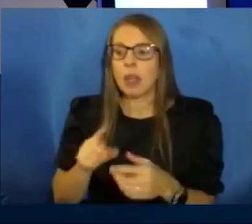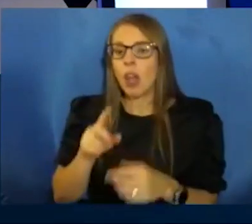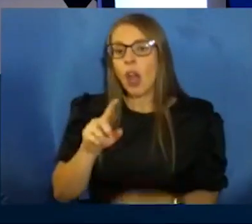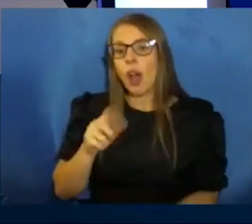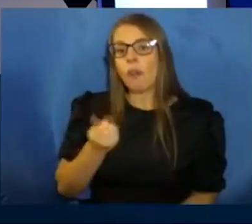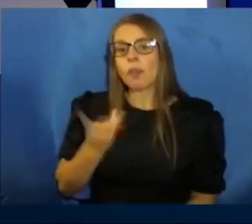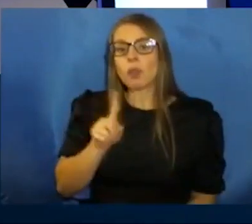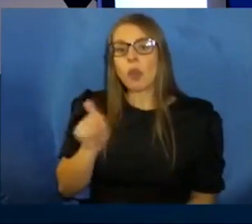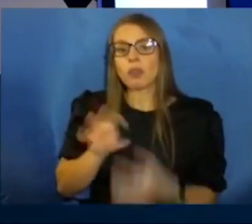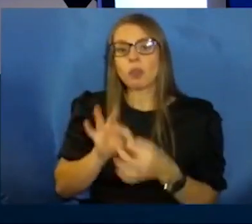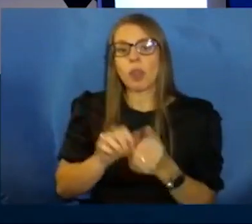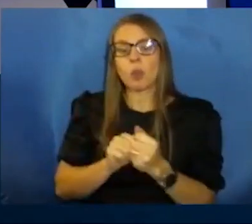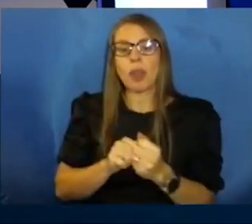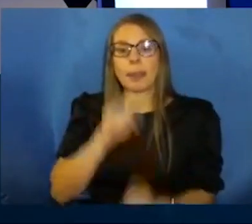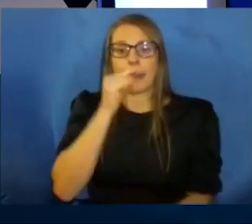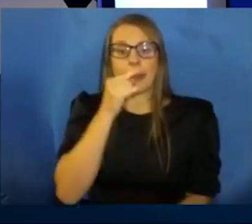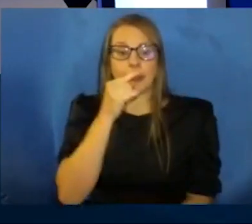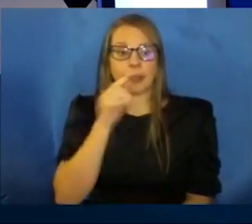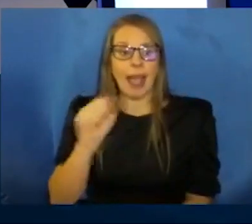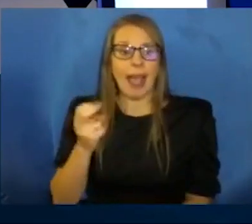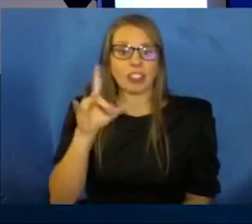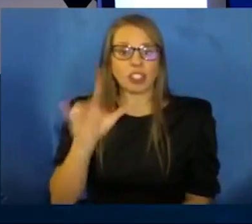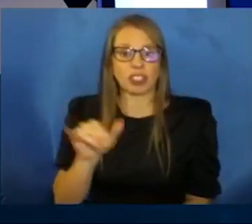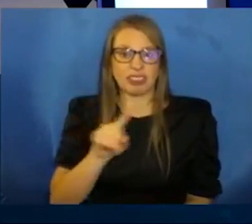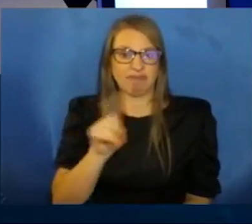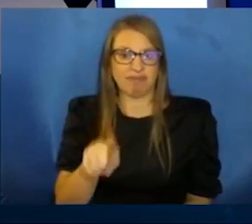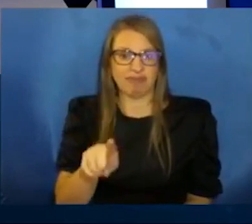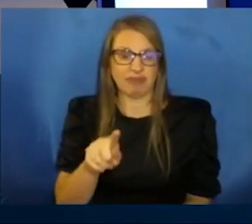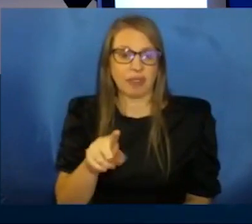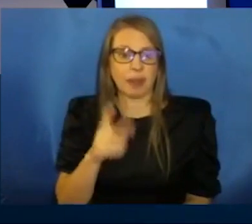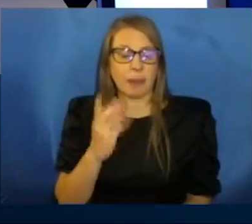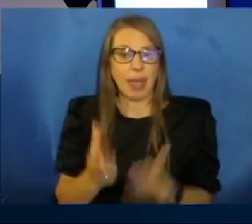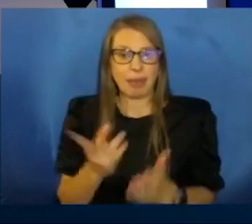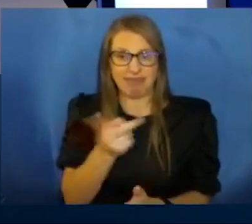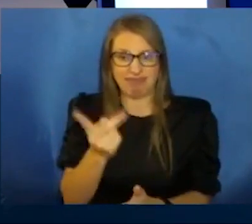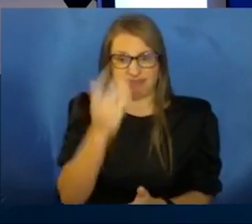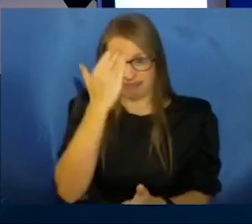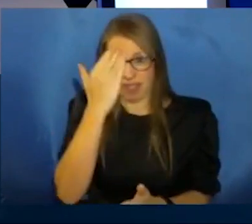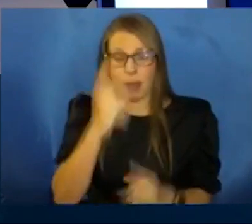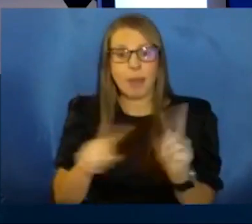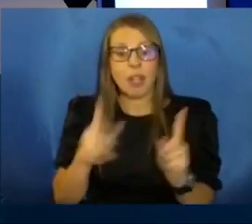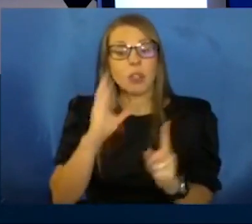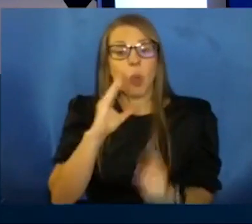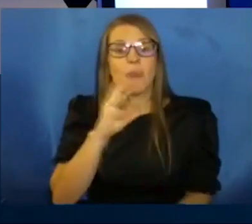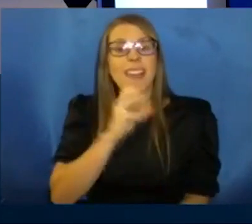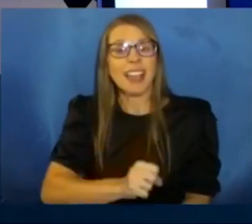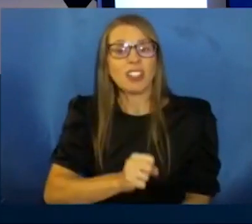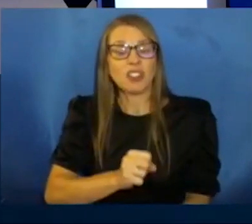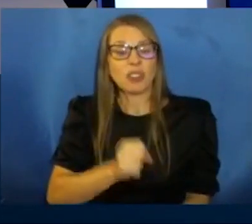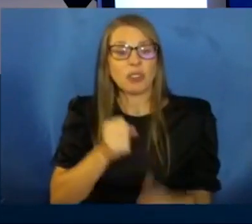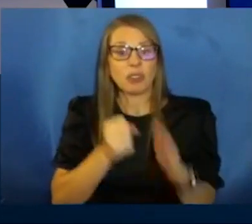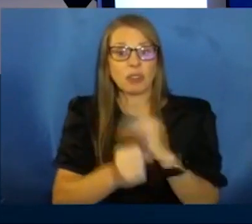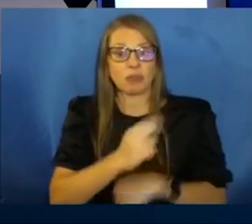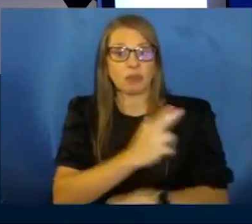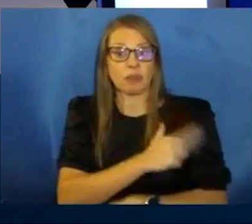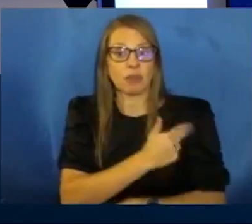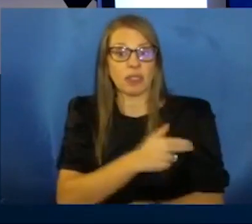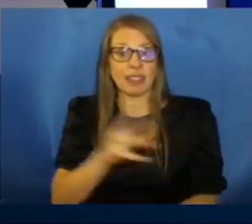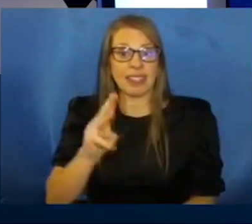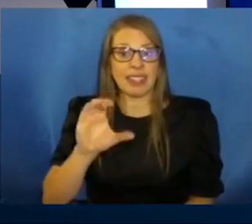that's going to happen in America because we know the population that we have. There are so many deaths every day, or so many deaths